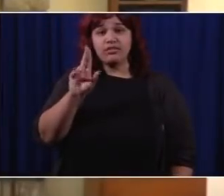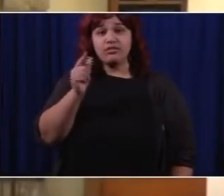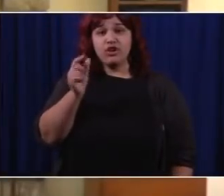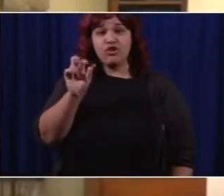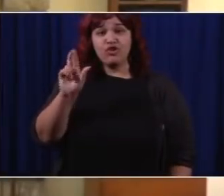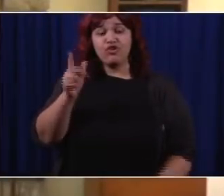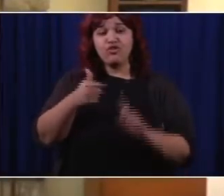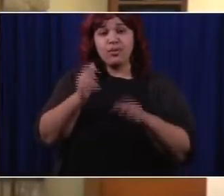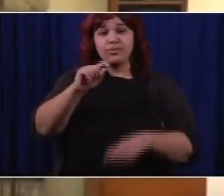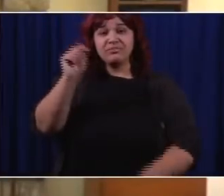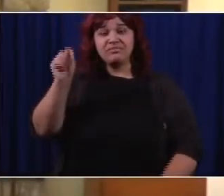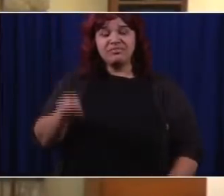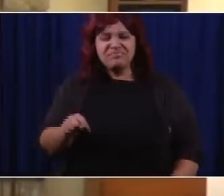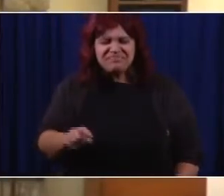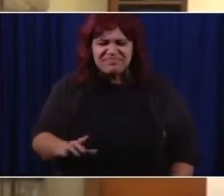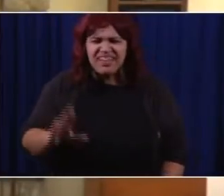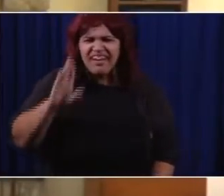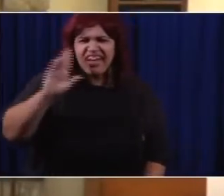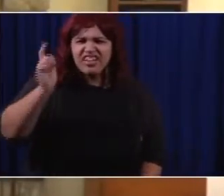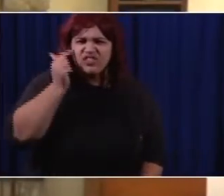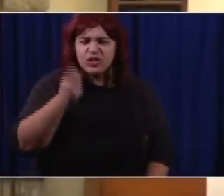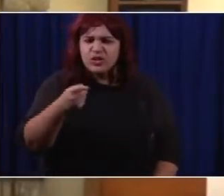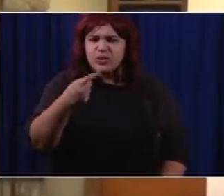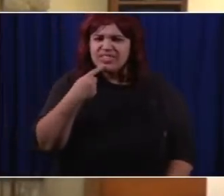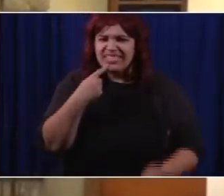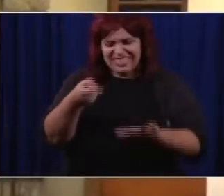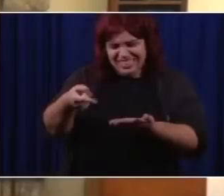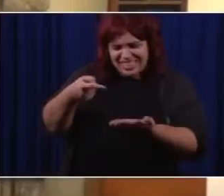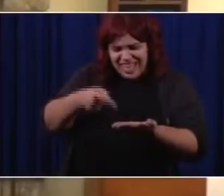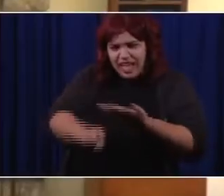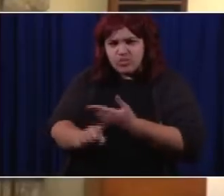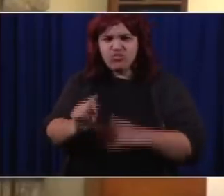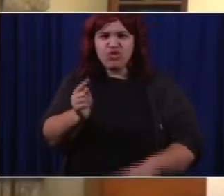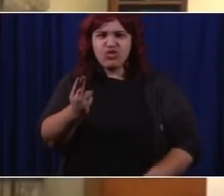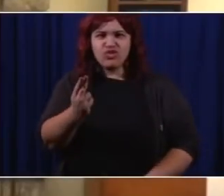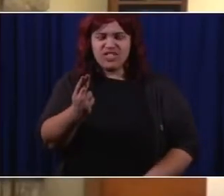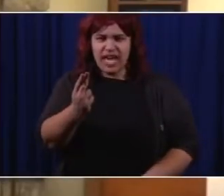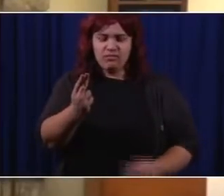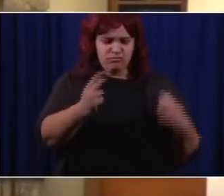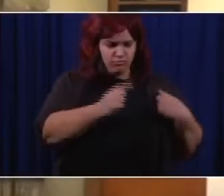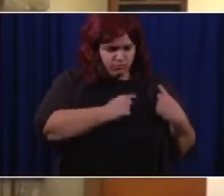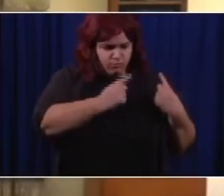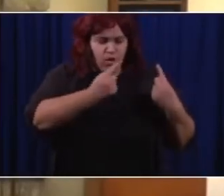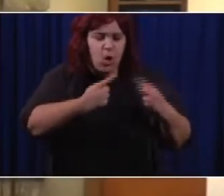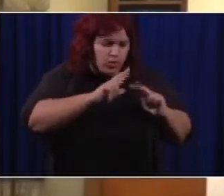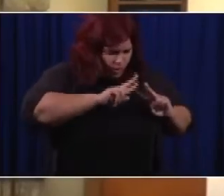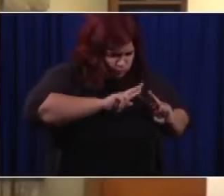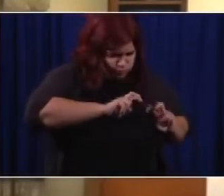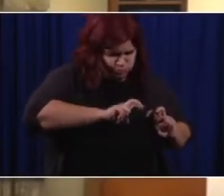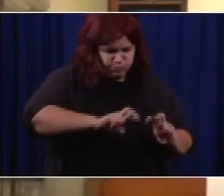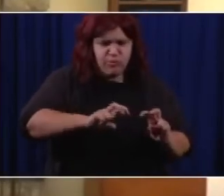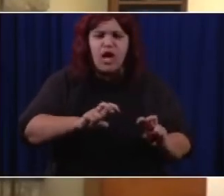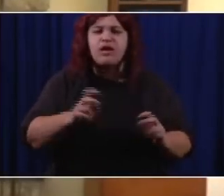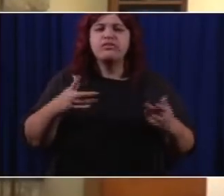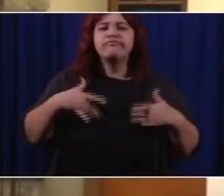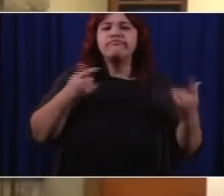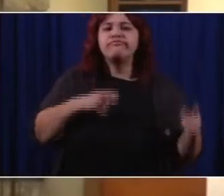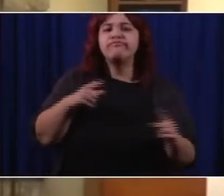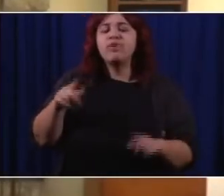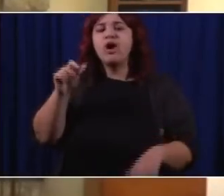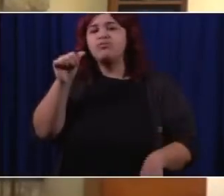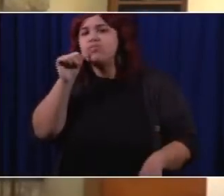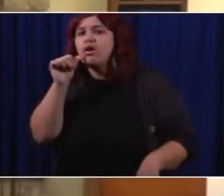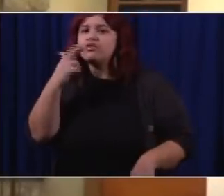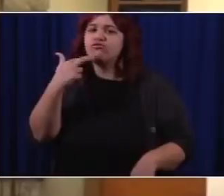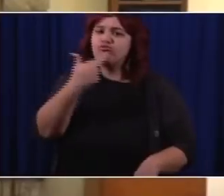to assess bars and restaurants in 1 week. Now, we know that hospitalizations will likely to continue to go up because